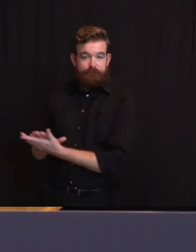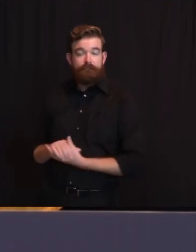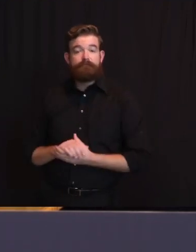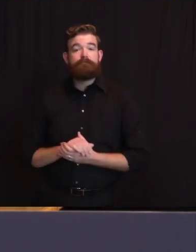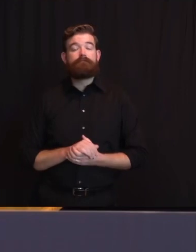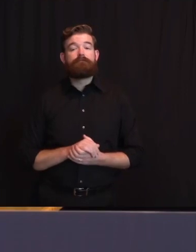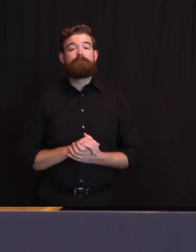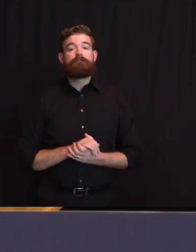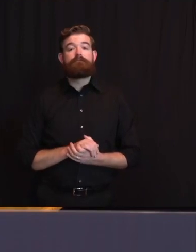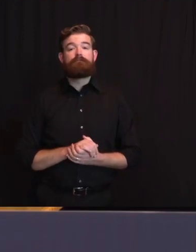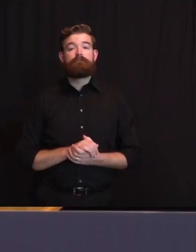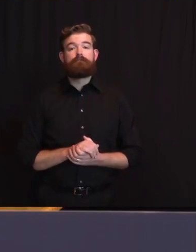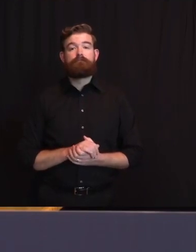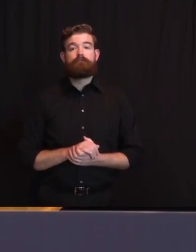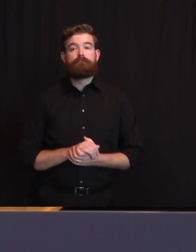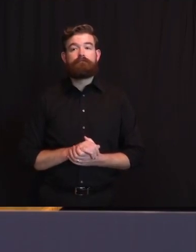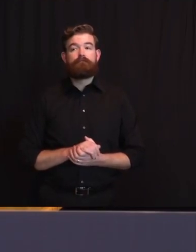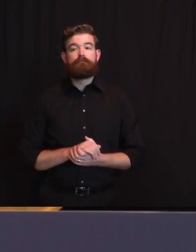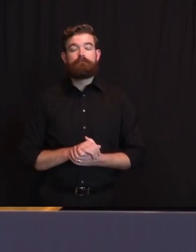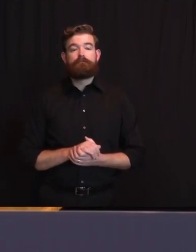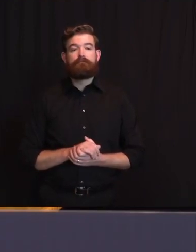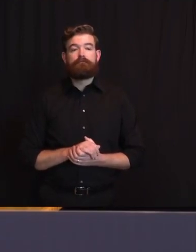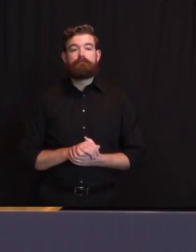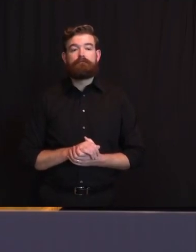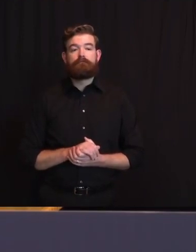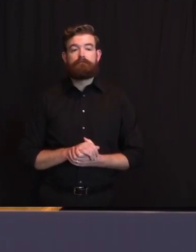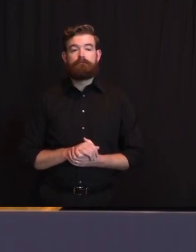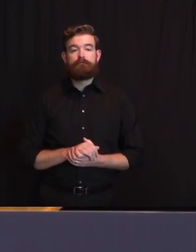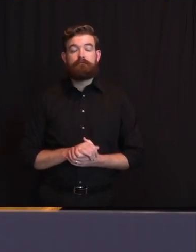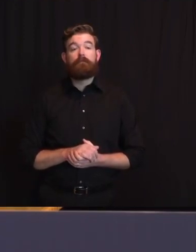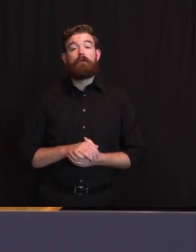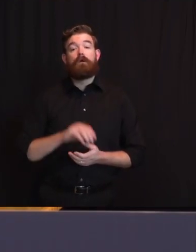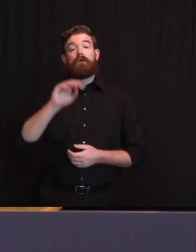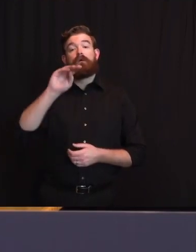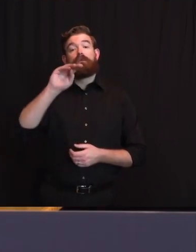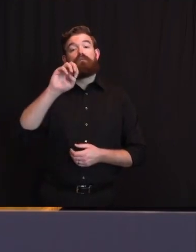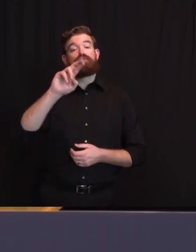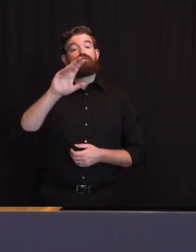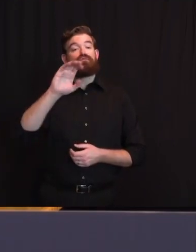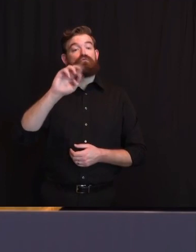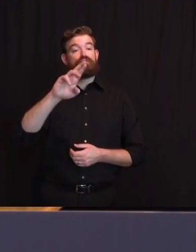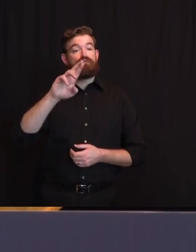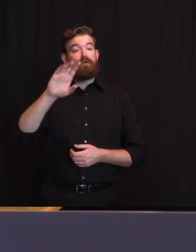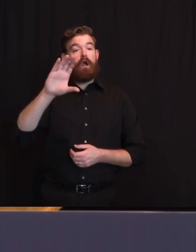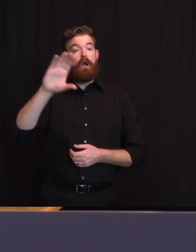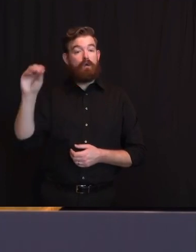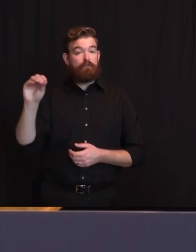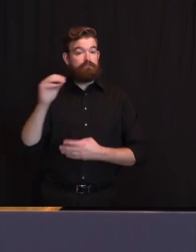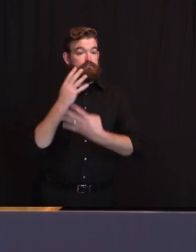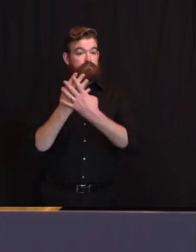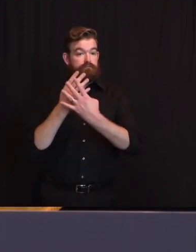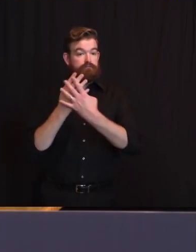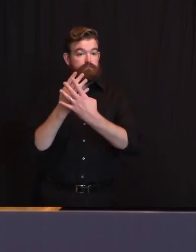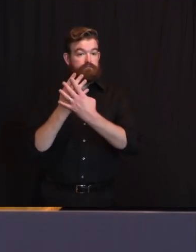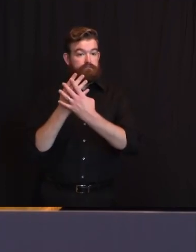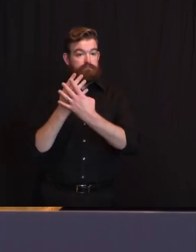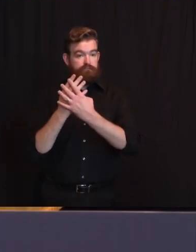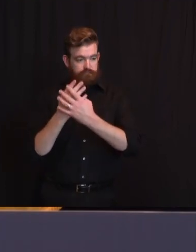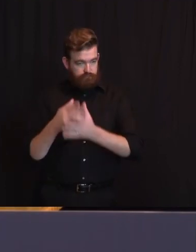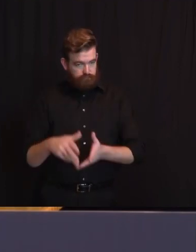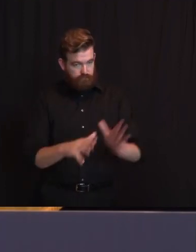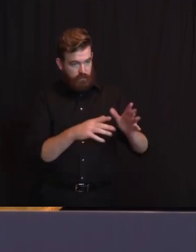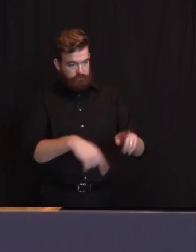range, right? Is it correct? Was it Mercer County Corrections? Yeah, so hats off to them as well. So before we'll start